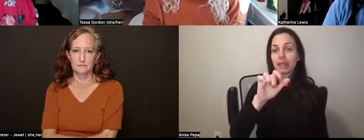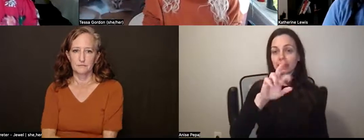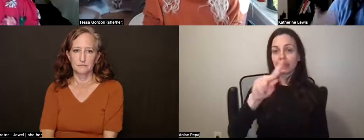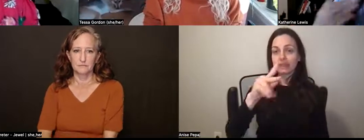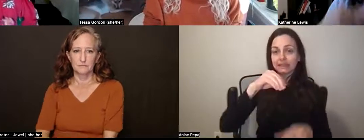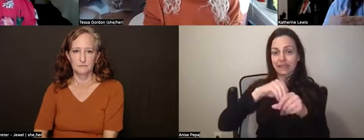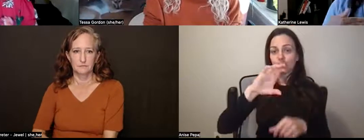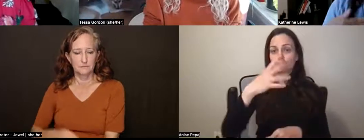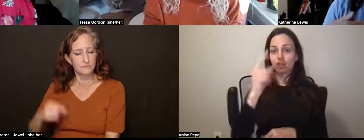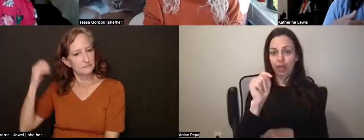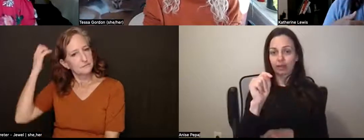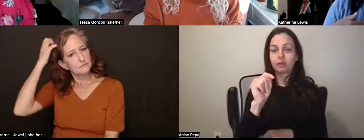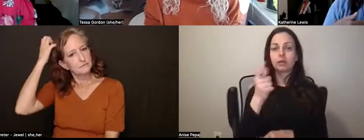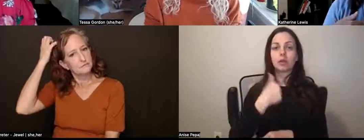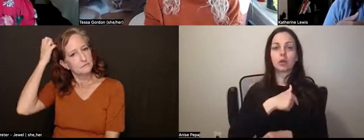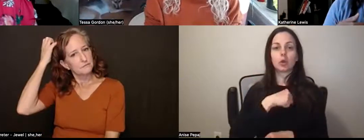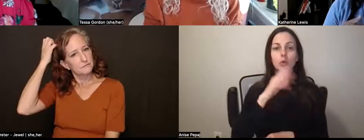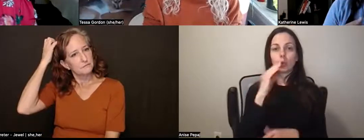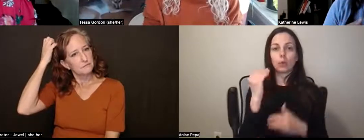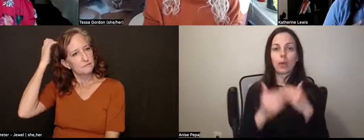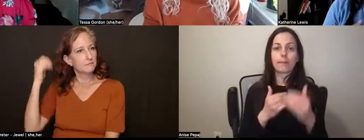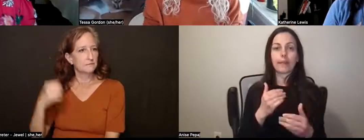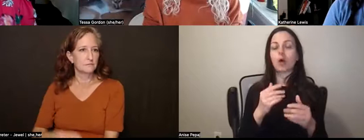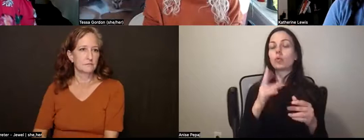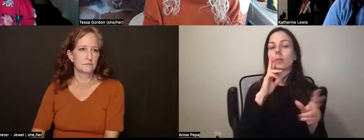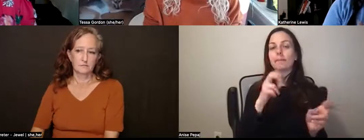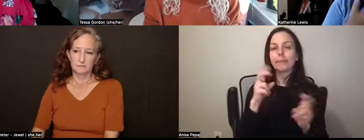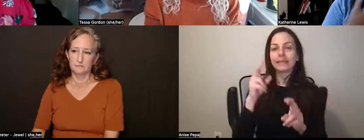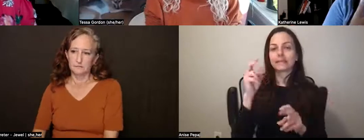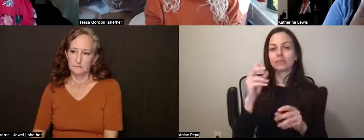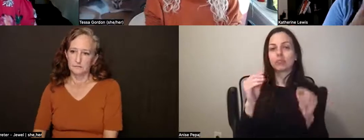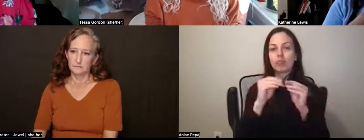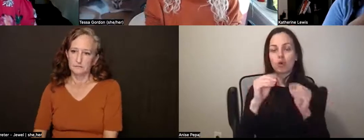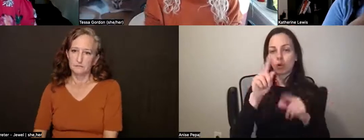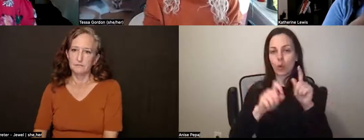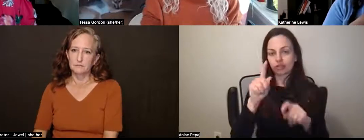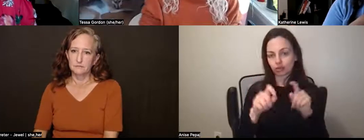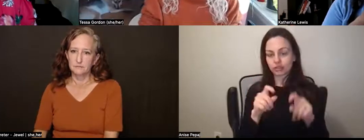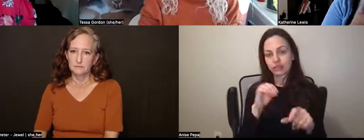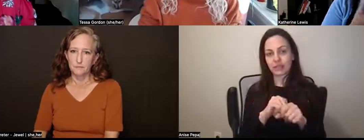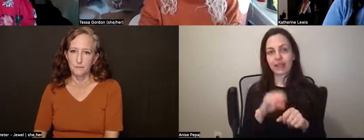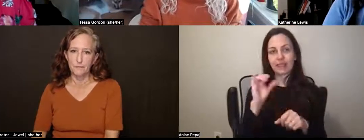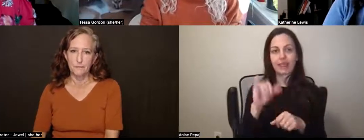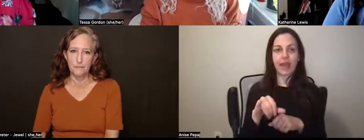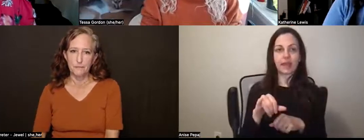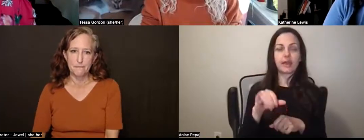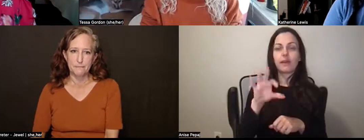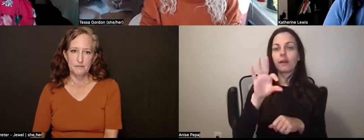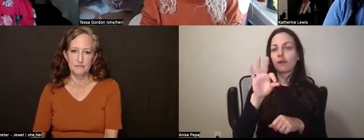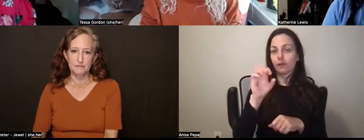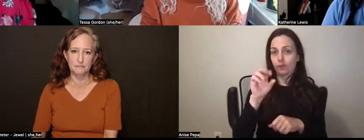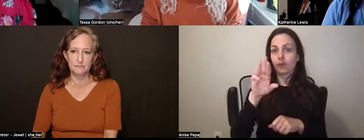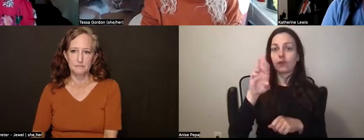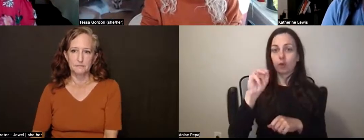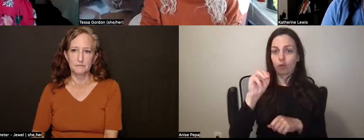We will paste all of the additional community questions in those forums later so that you